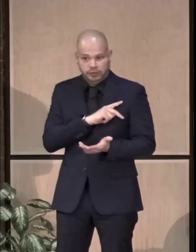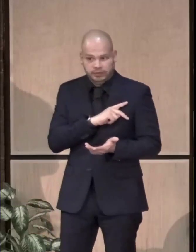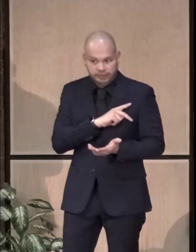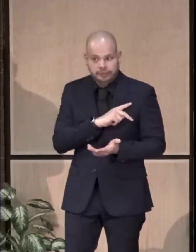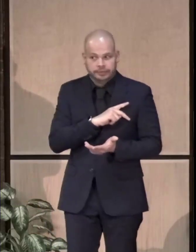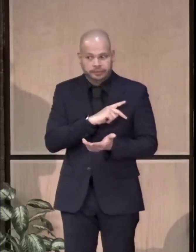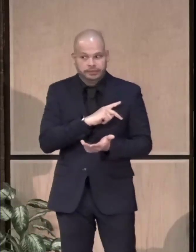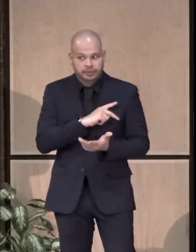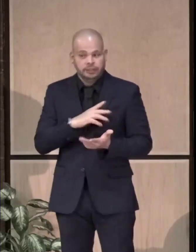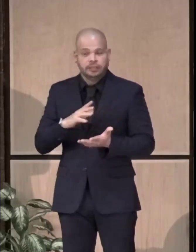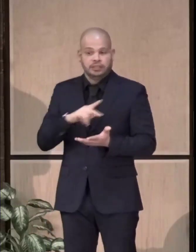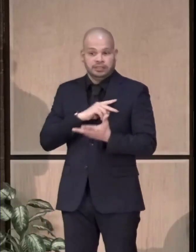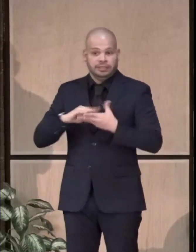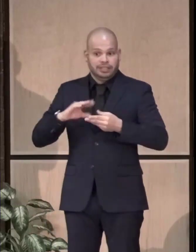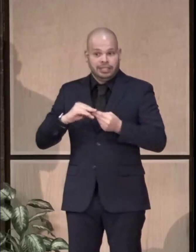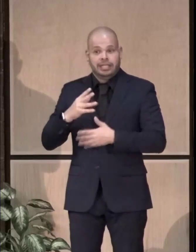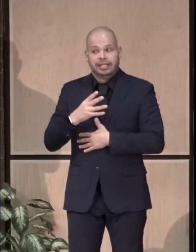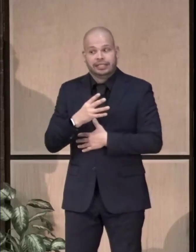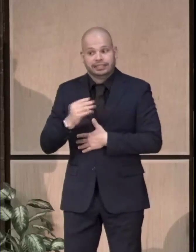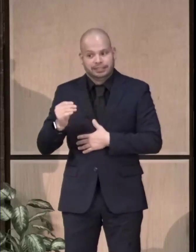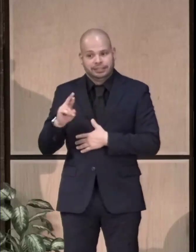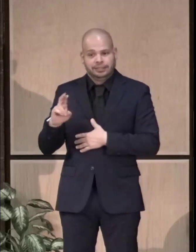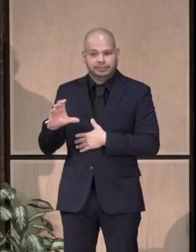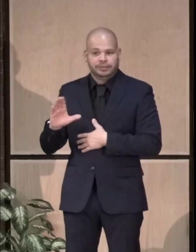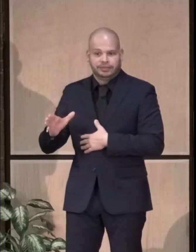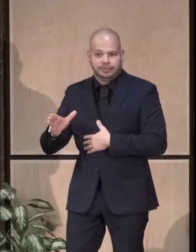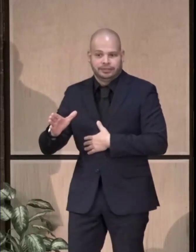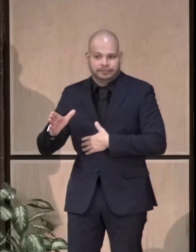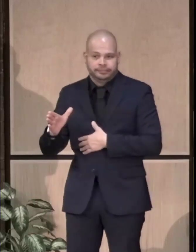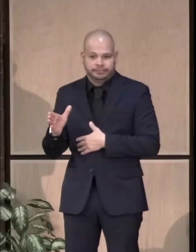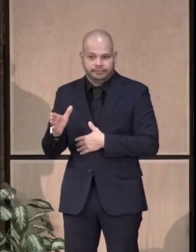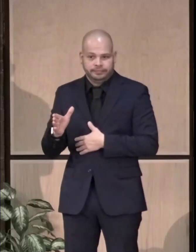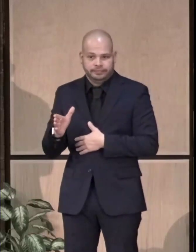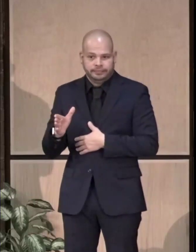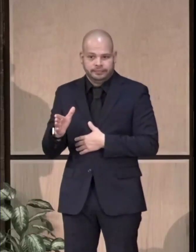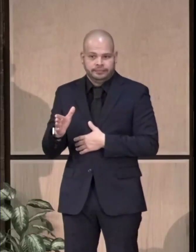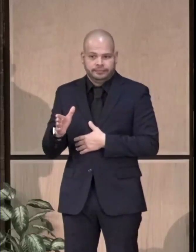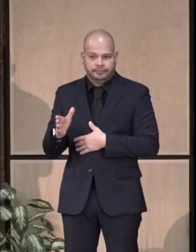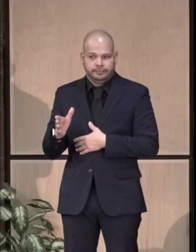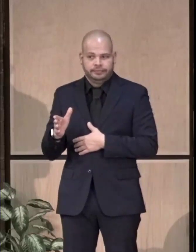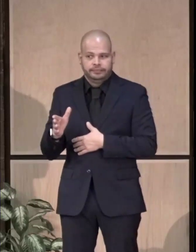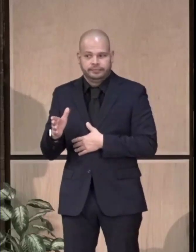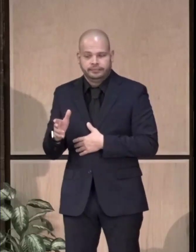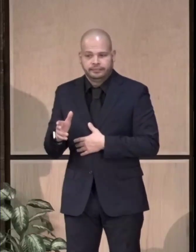And you had Ryan Card's contact information yourself, but you never called him. I did not call Ryan Card.